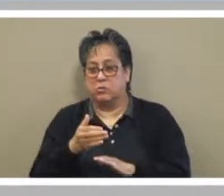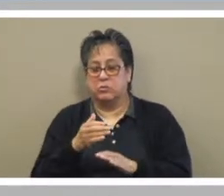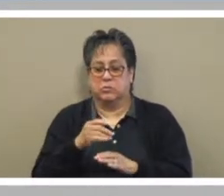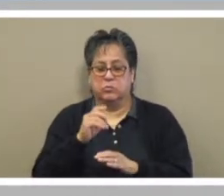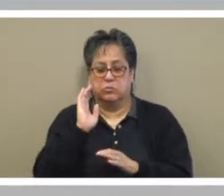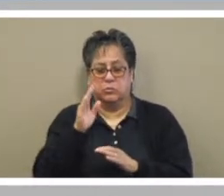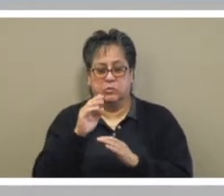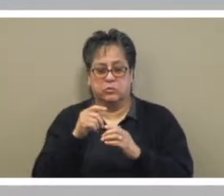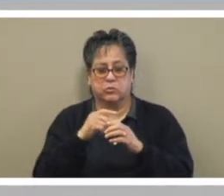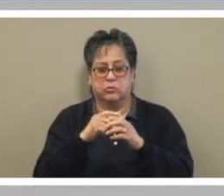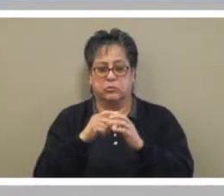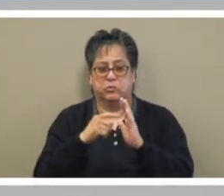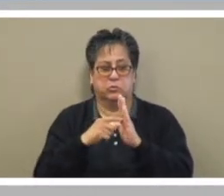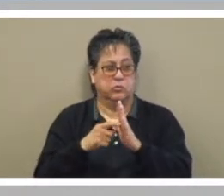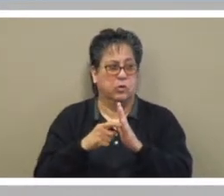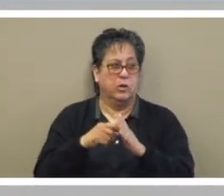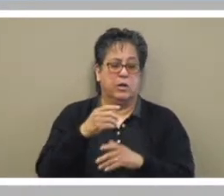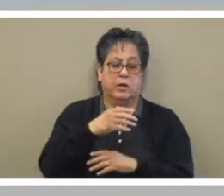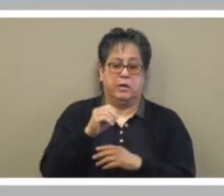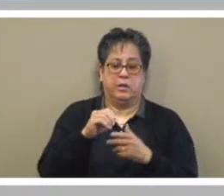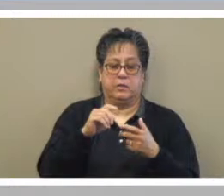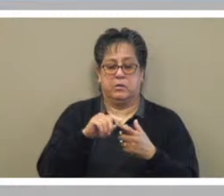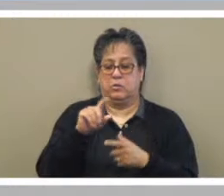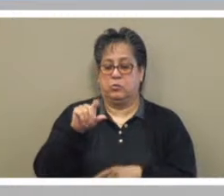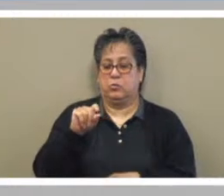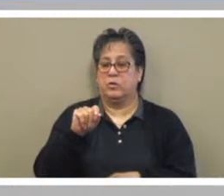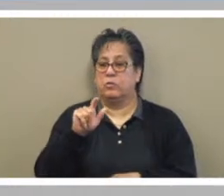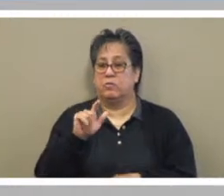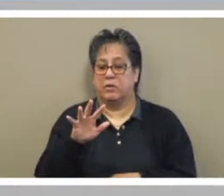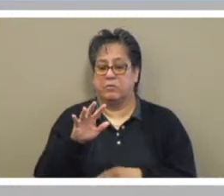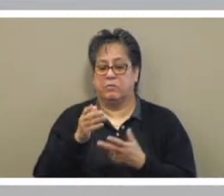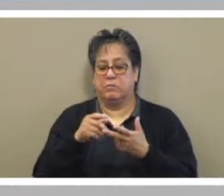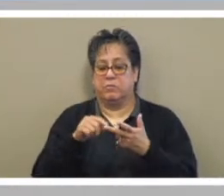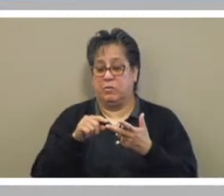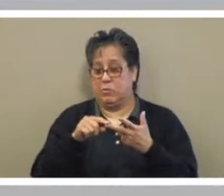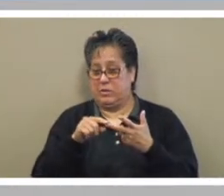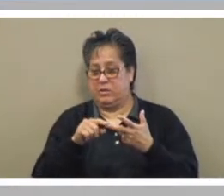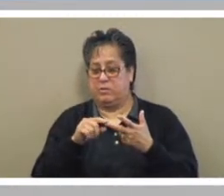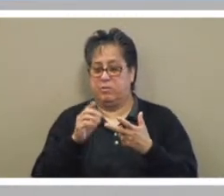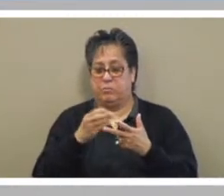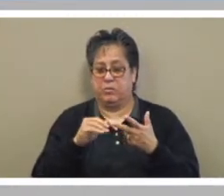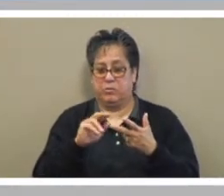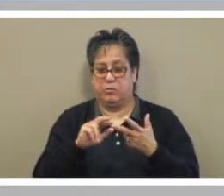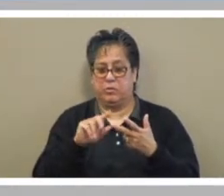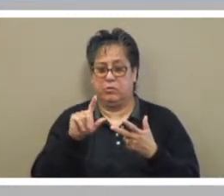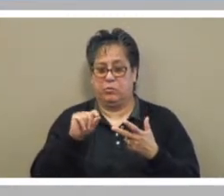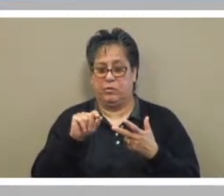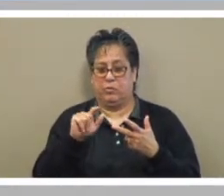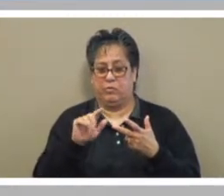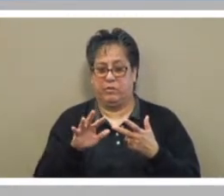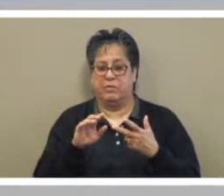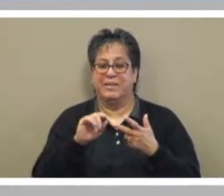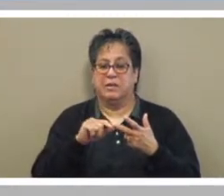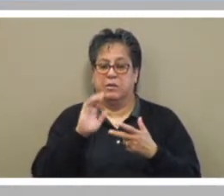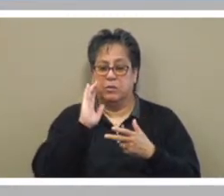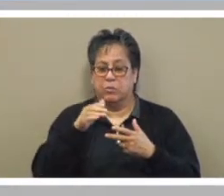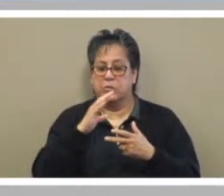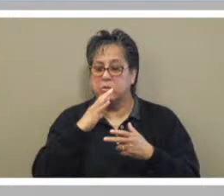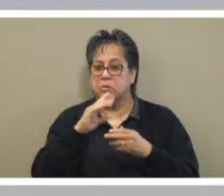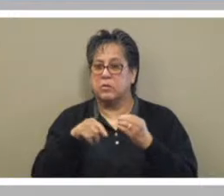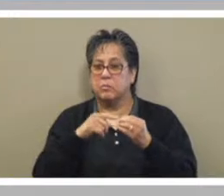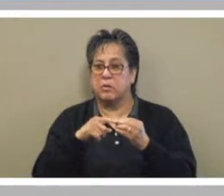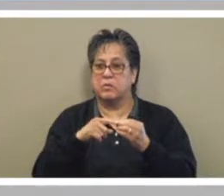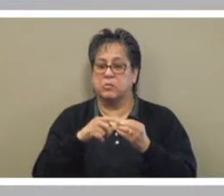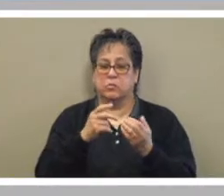bit. In 2025, we'll start our phase three, which is the post-deployment plan, which really talks about